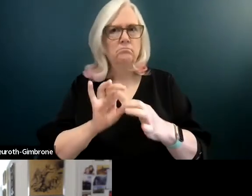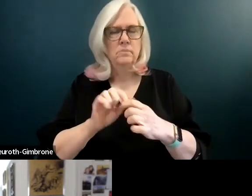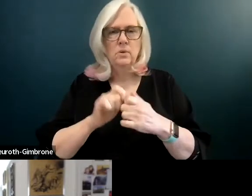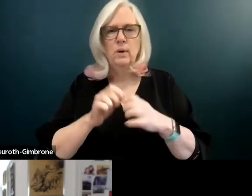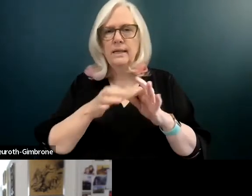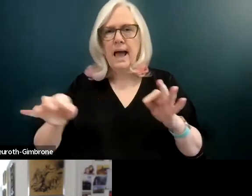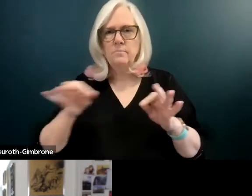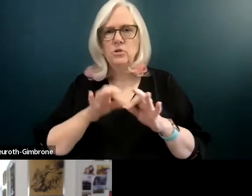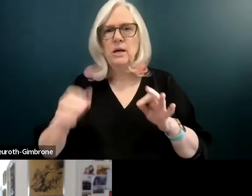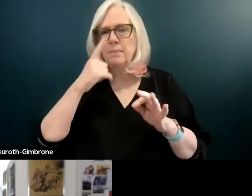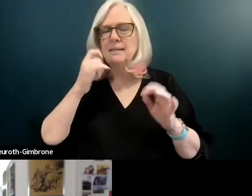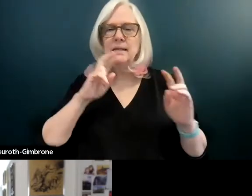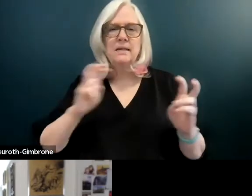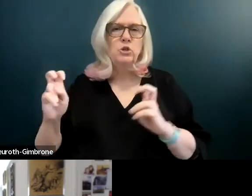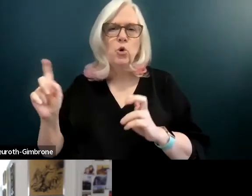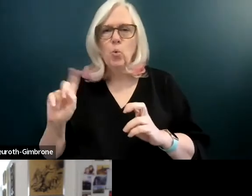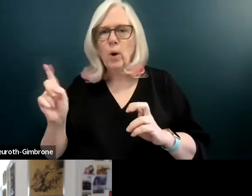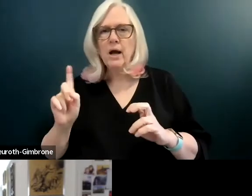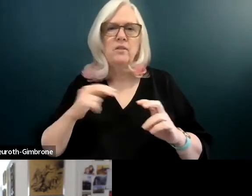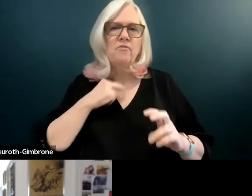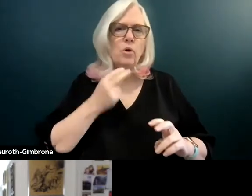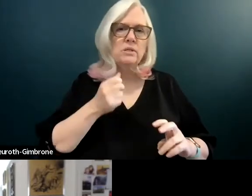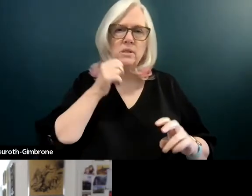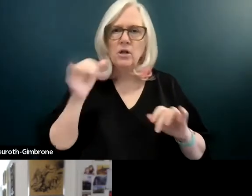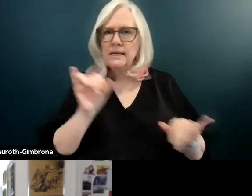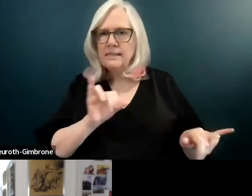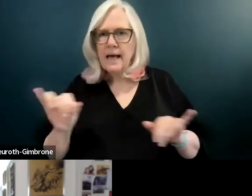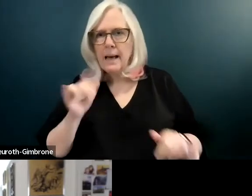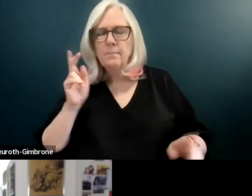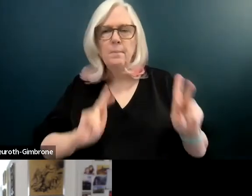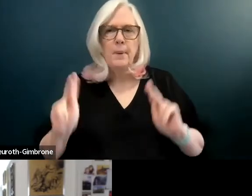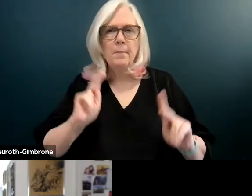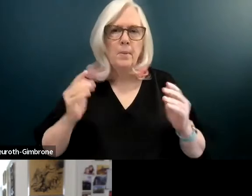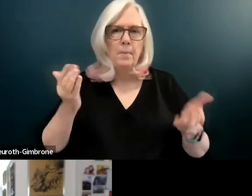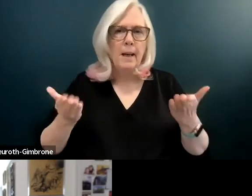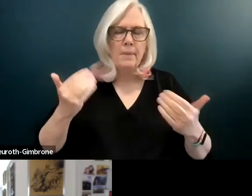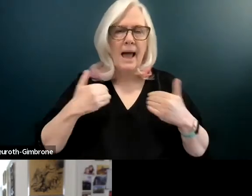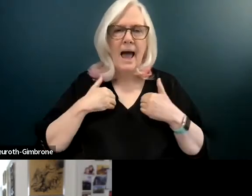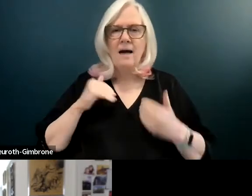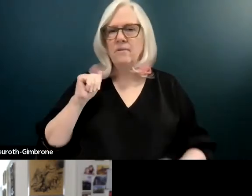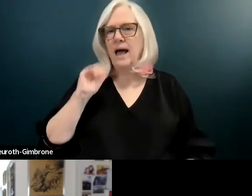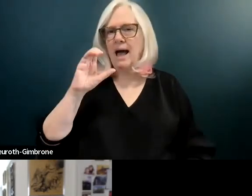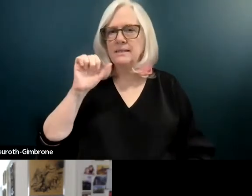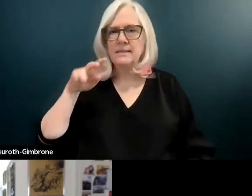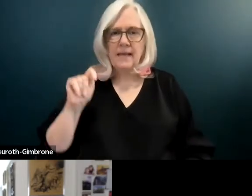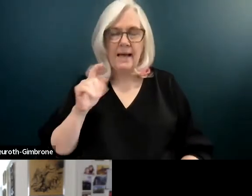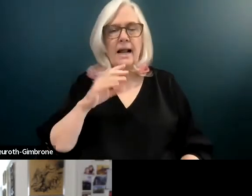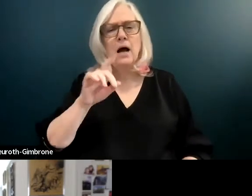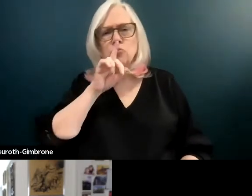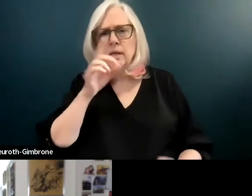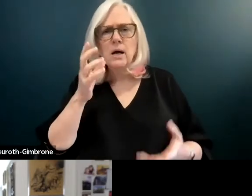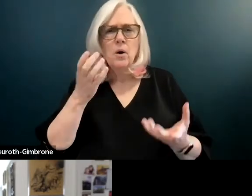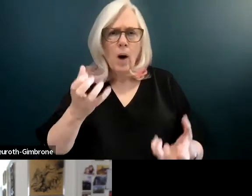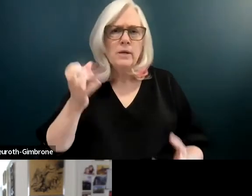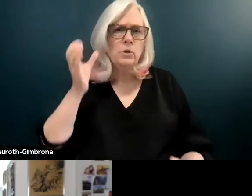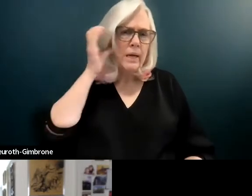issues where the voices aren't all the same. People may have accents, and I really do want to hear and understand what people are